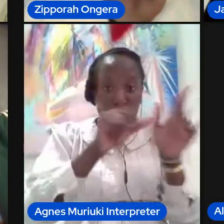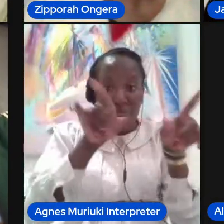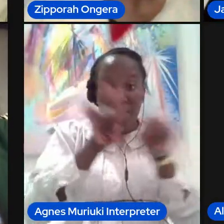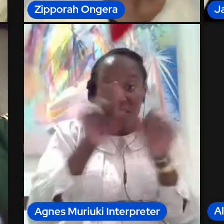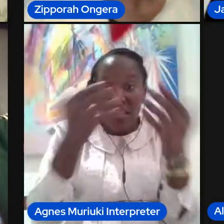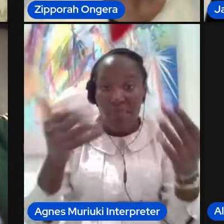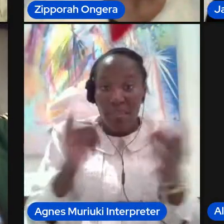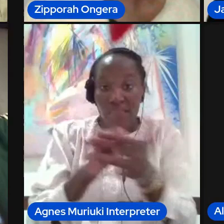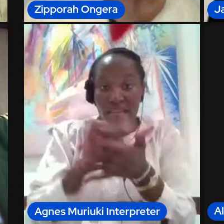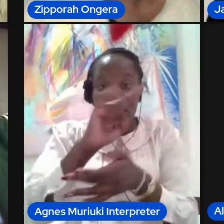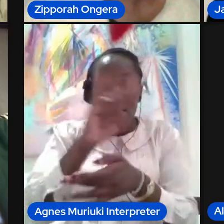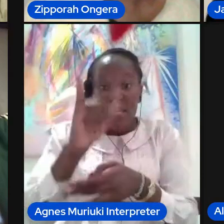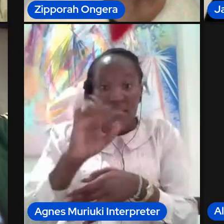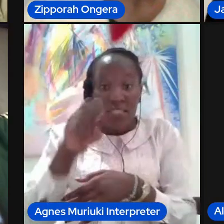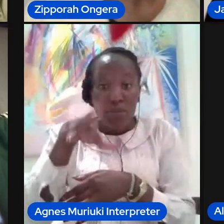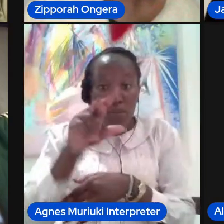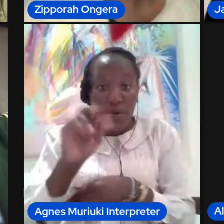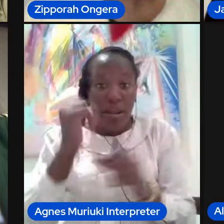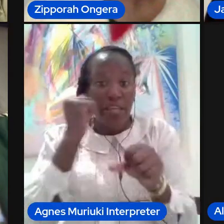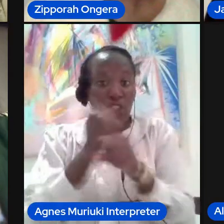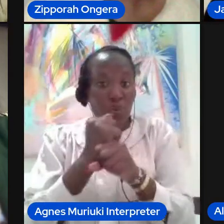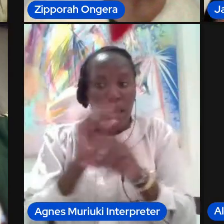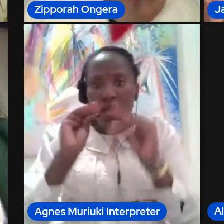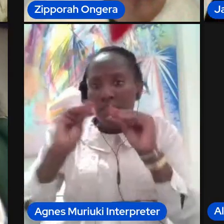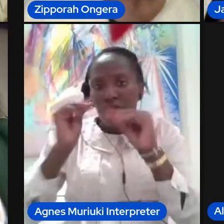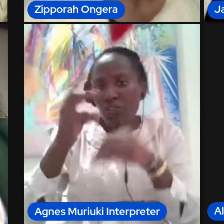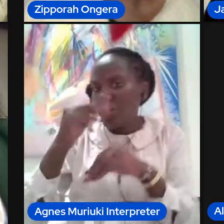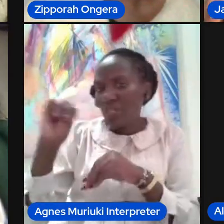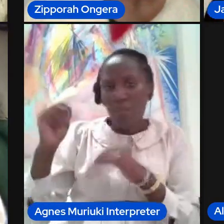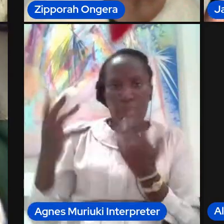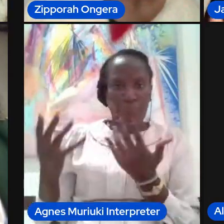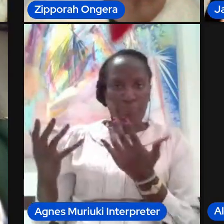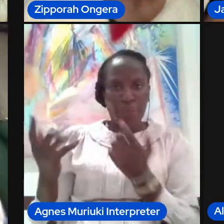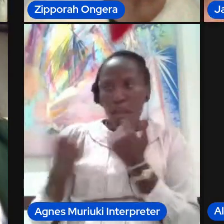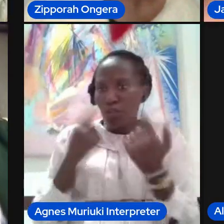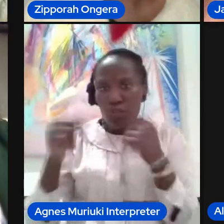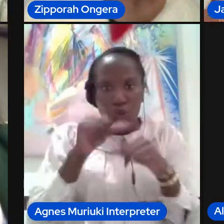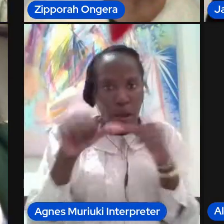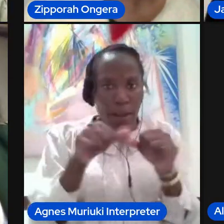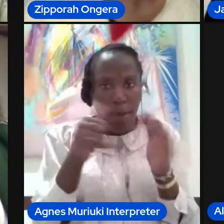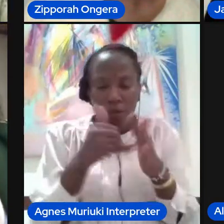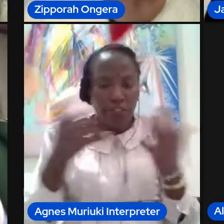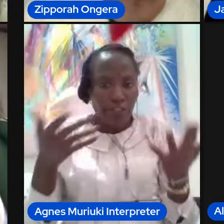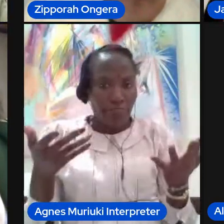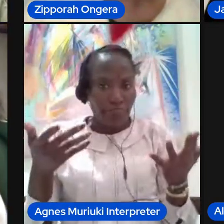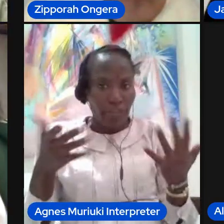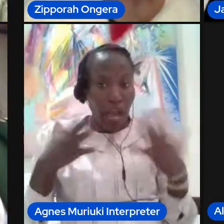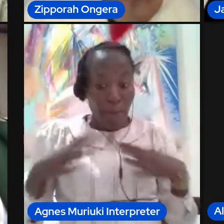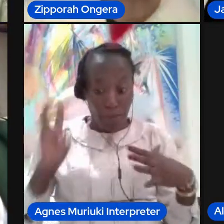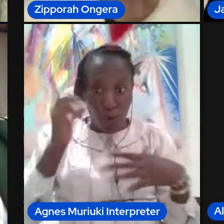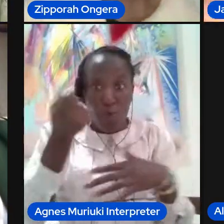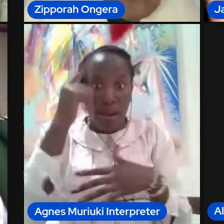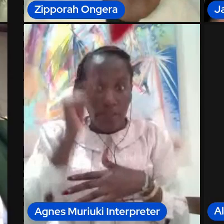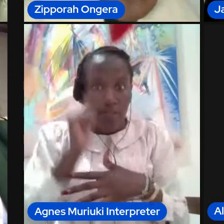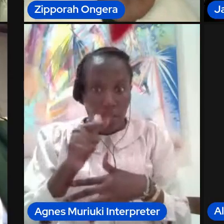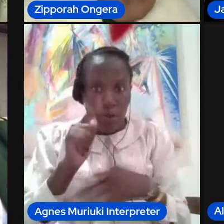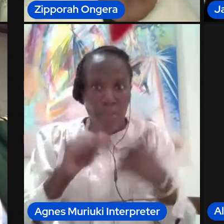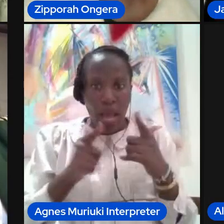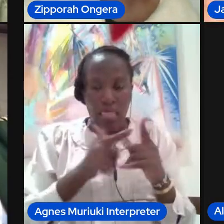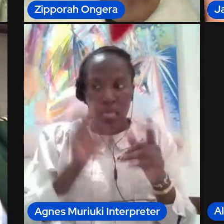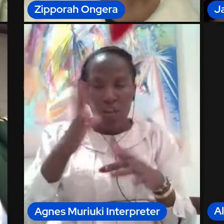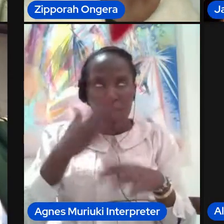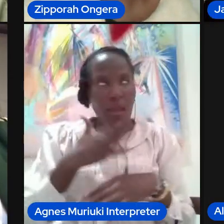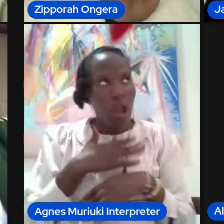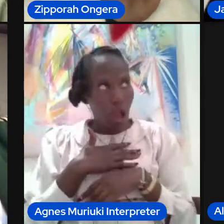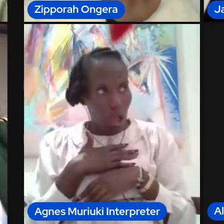doing. Teach people, talk about it. And people who are within your community who understand you, they will be like, if she did